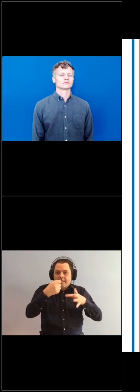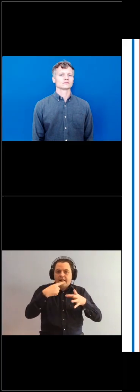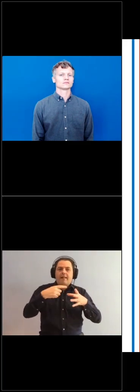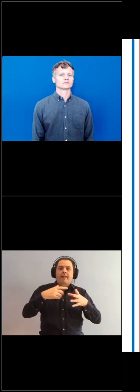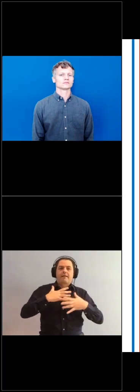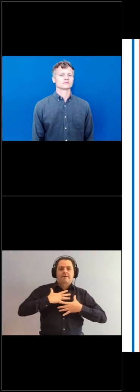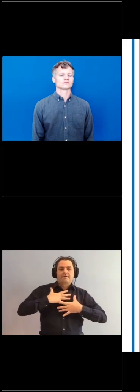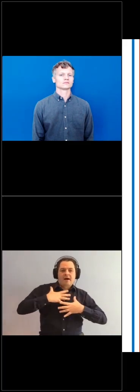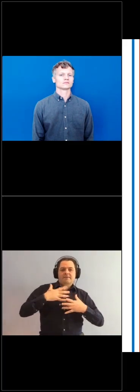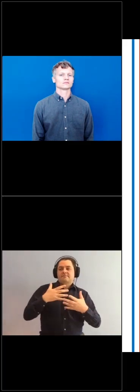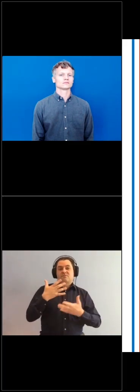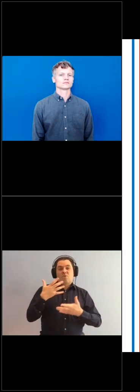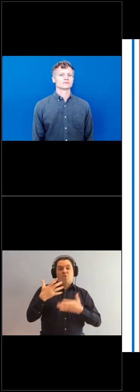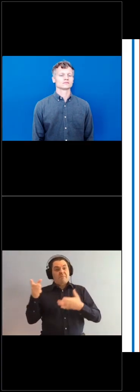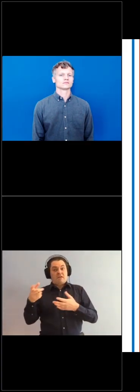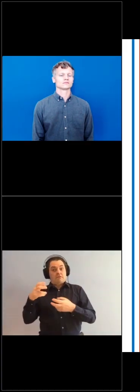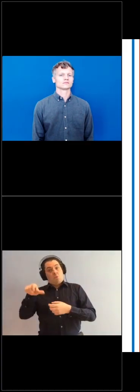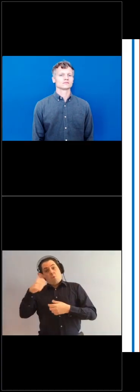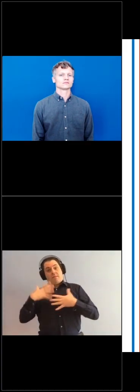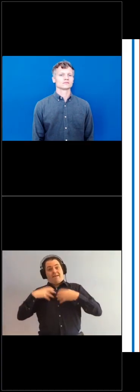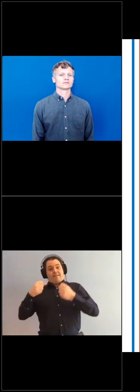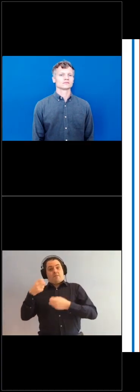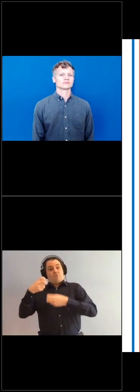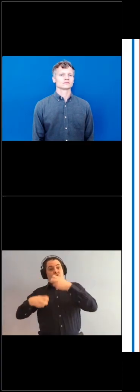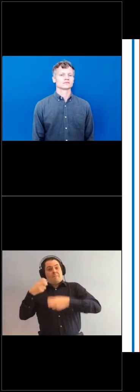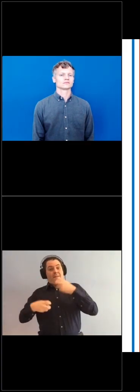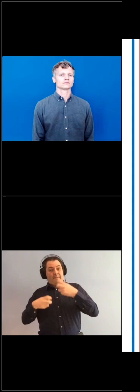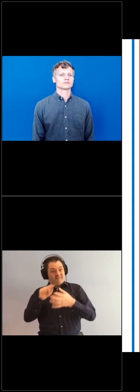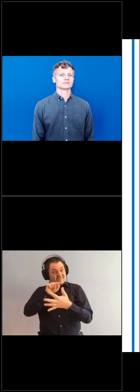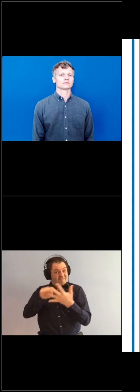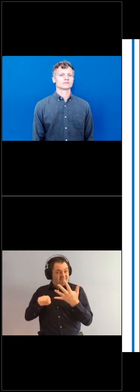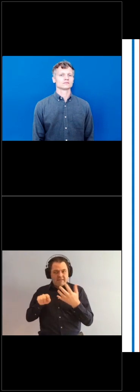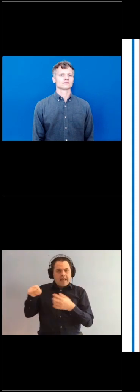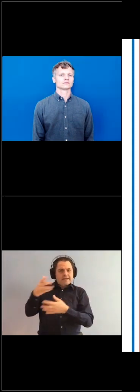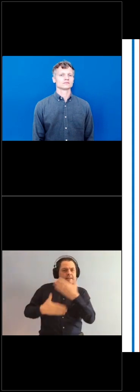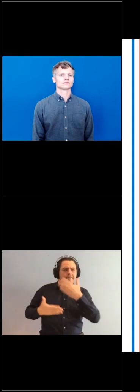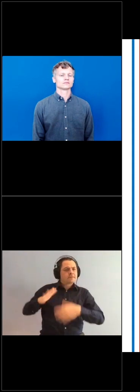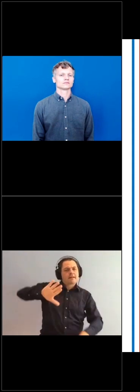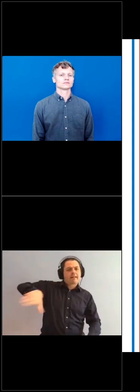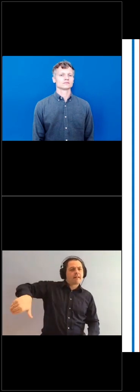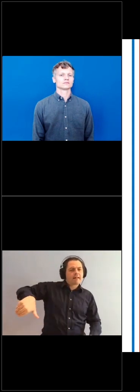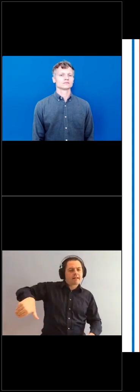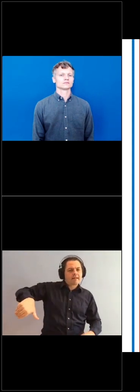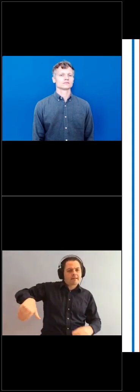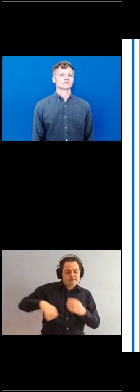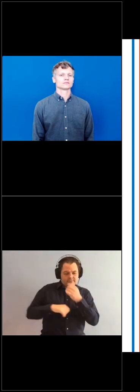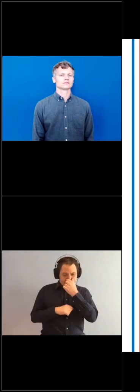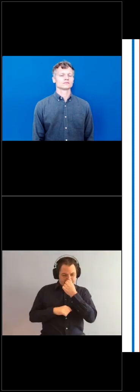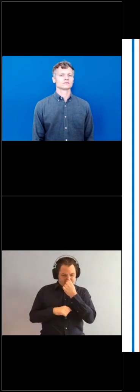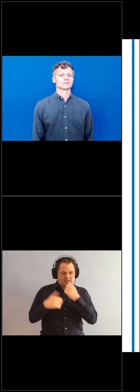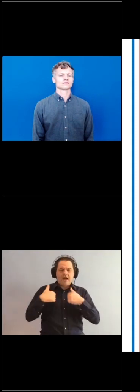From those 3 barriers, there are, I'd like to say about 2 examples that was happening